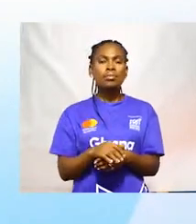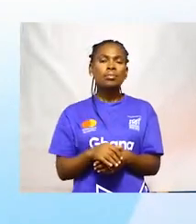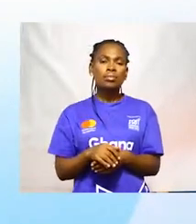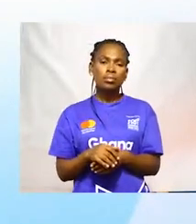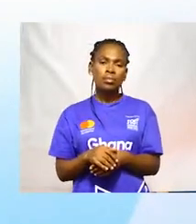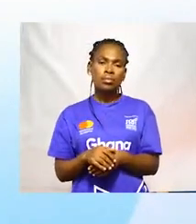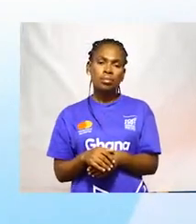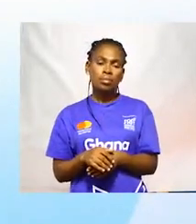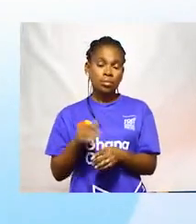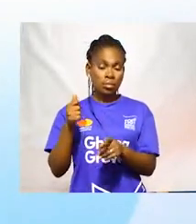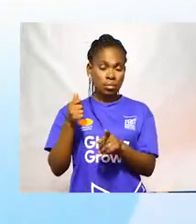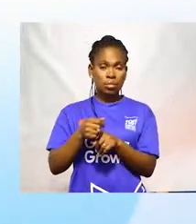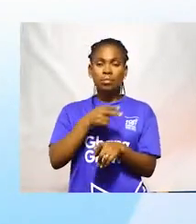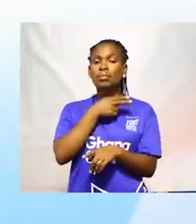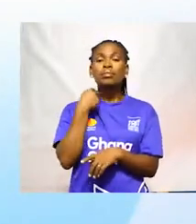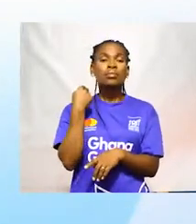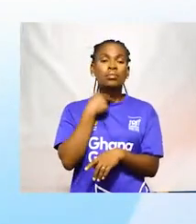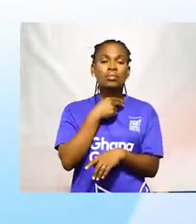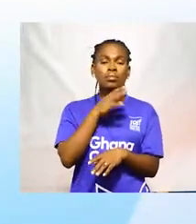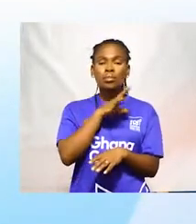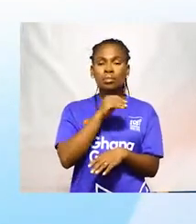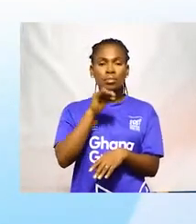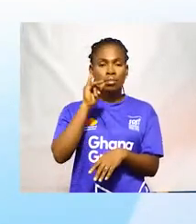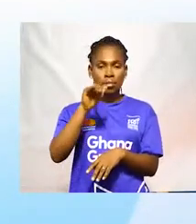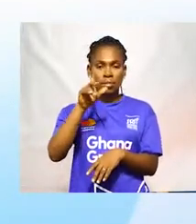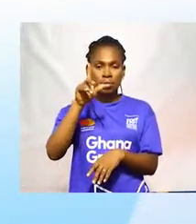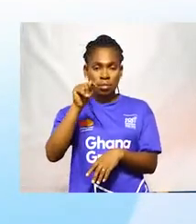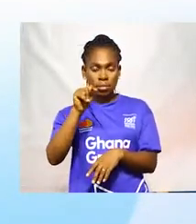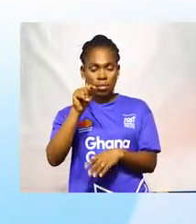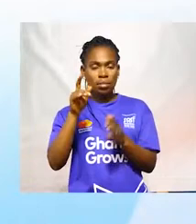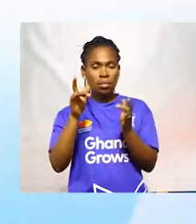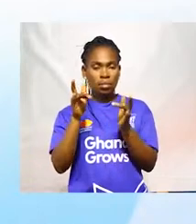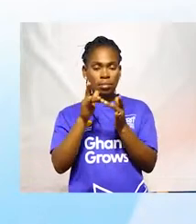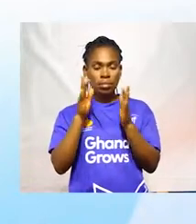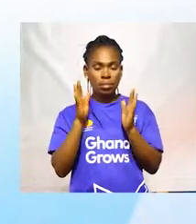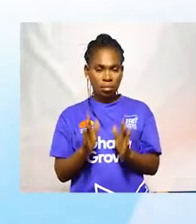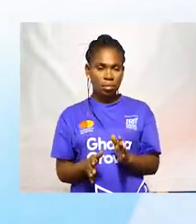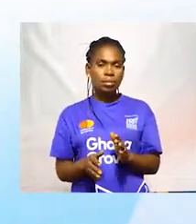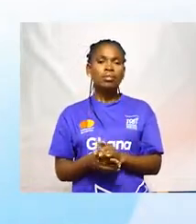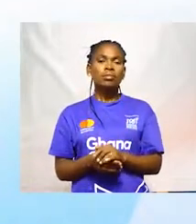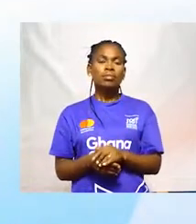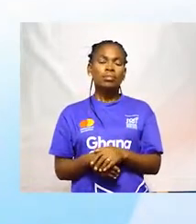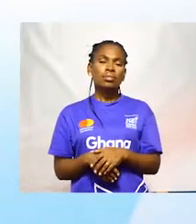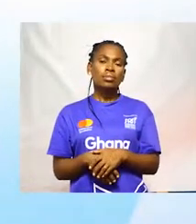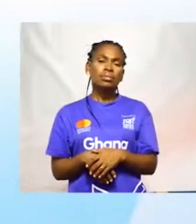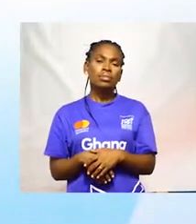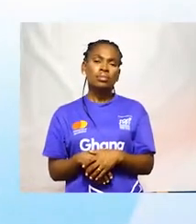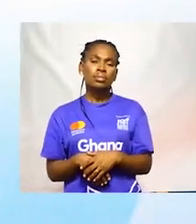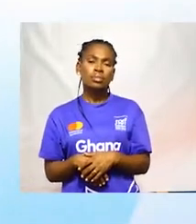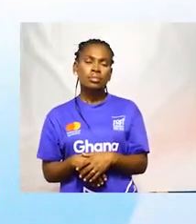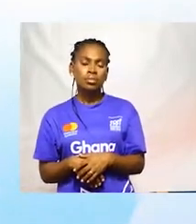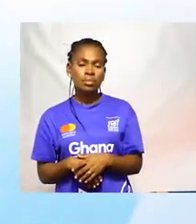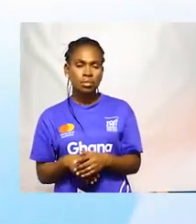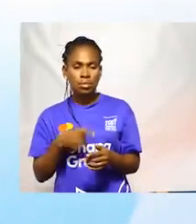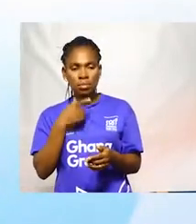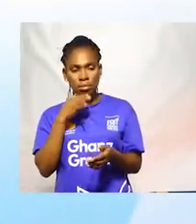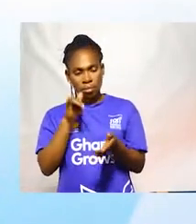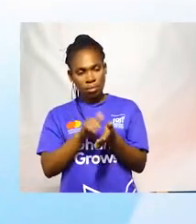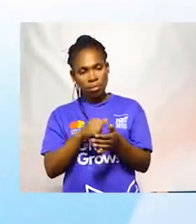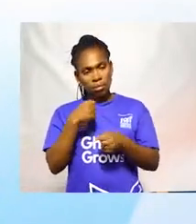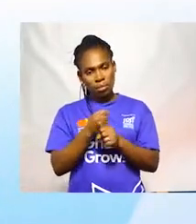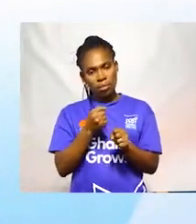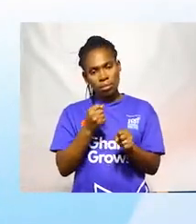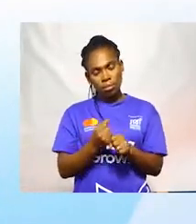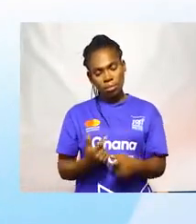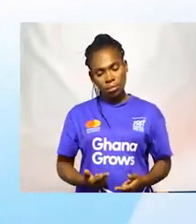pastor, he's a broadcaster, he's also an IT guru. Mm-hmm. And Pastor Mawuli is helping us to look at his life